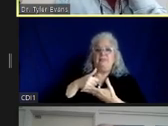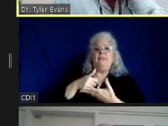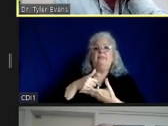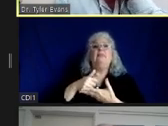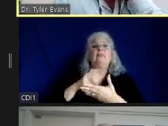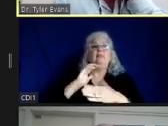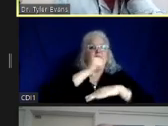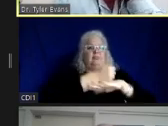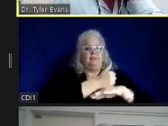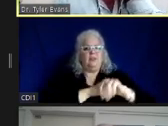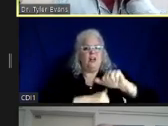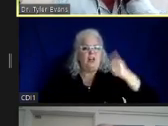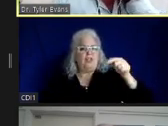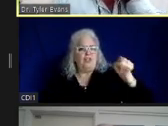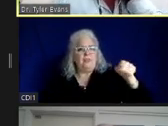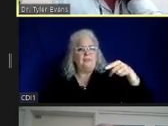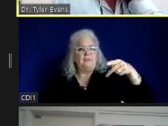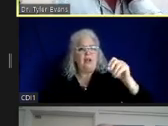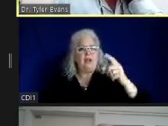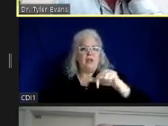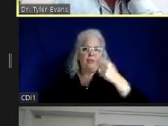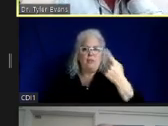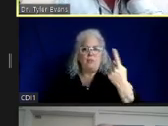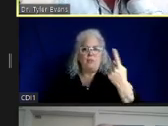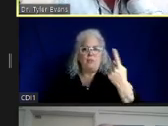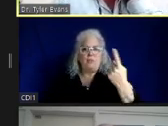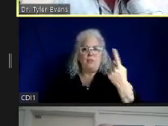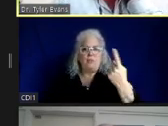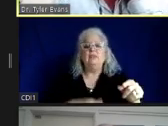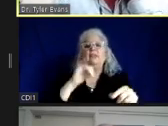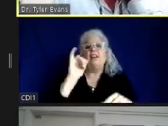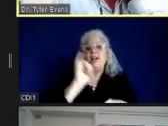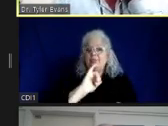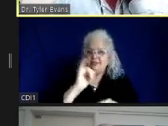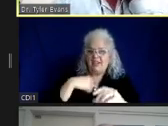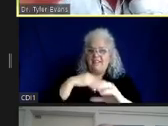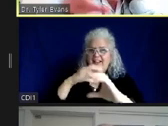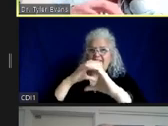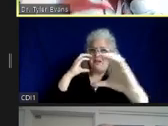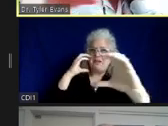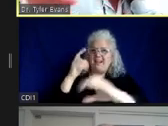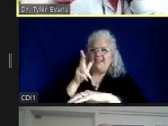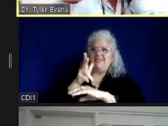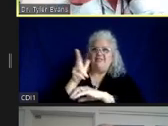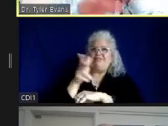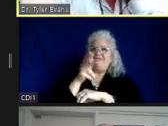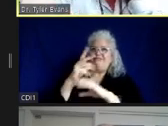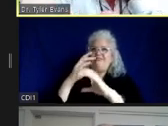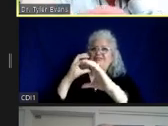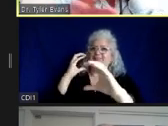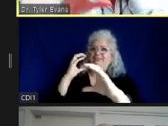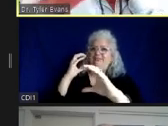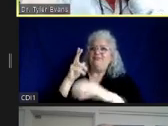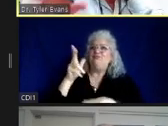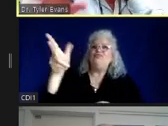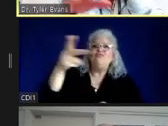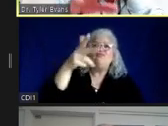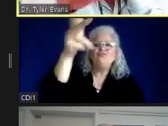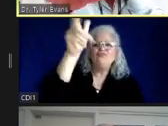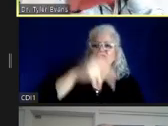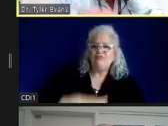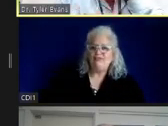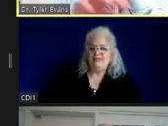And then we've got a mobile unit too, which is great. We're excited about, which is it's a joint partnership between, you